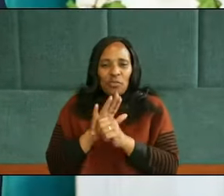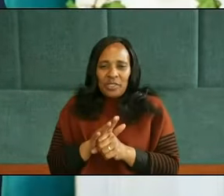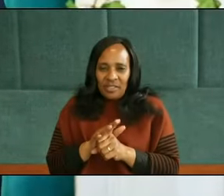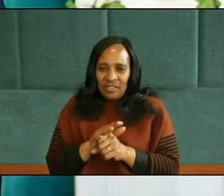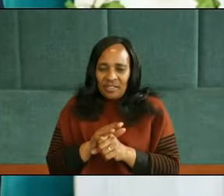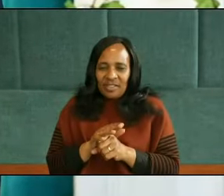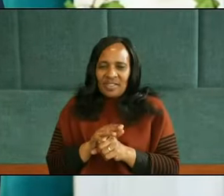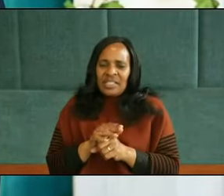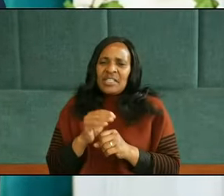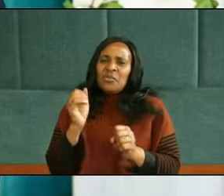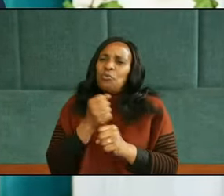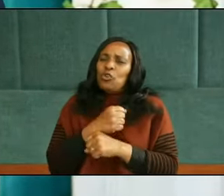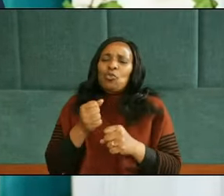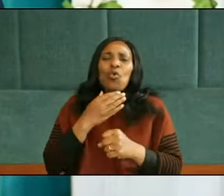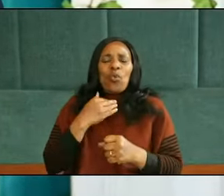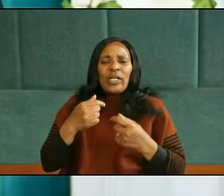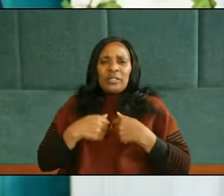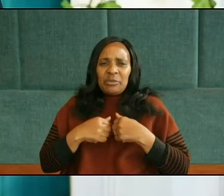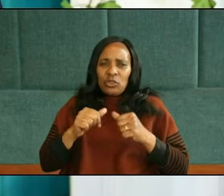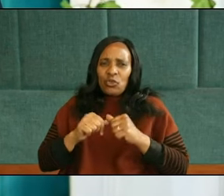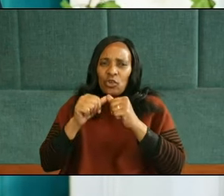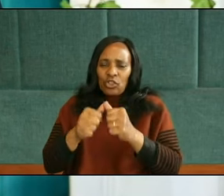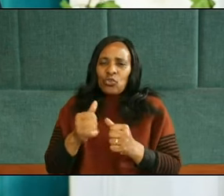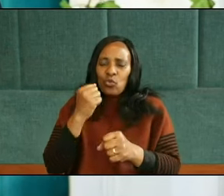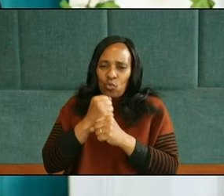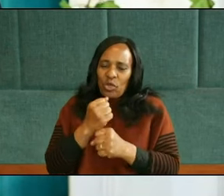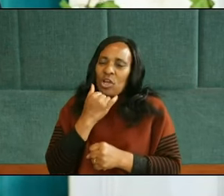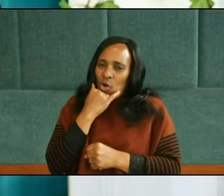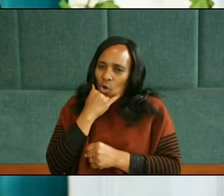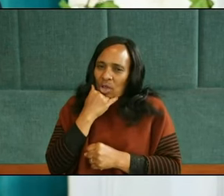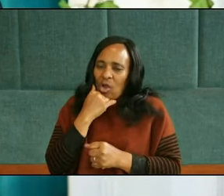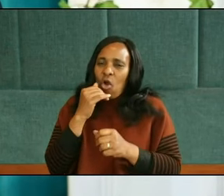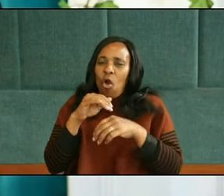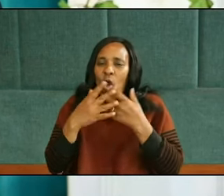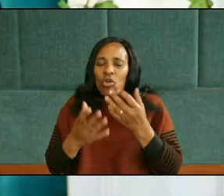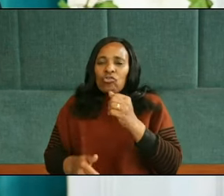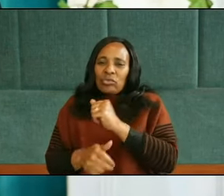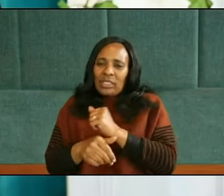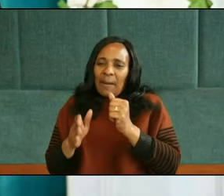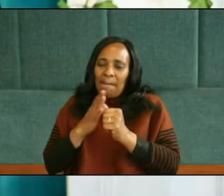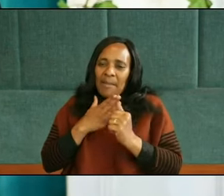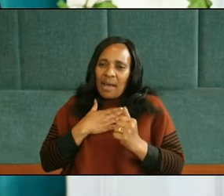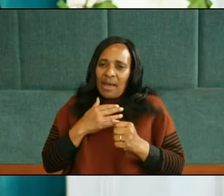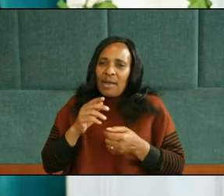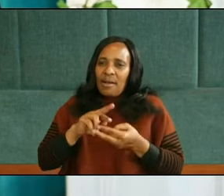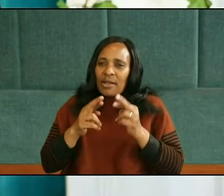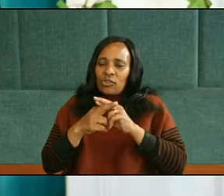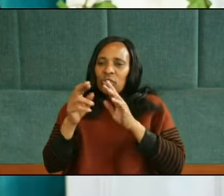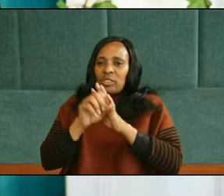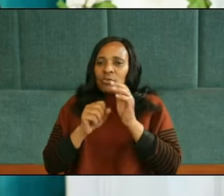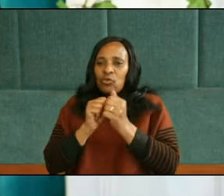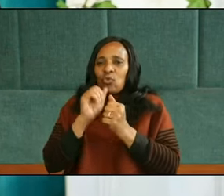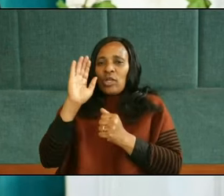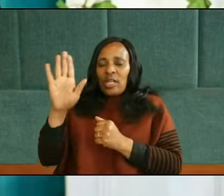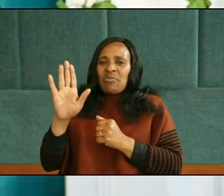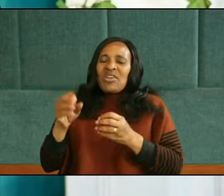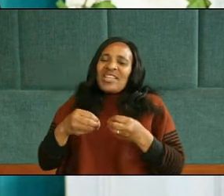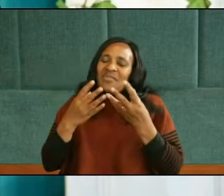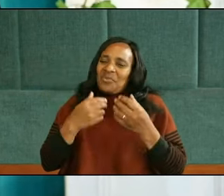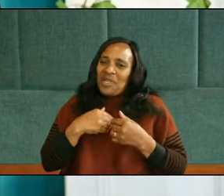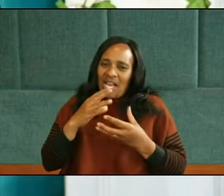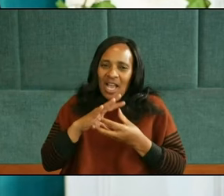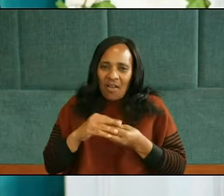and doesn't want me to continue doing wrong to harm my relationship with him actually gives me